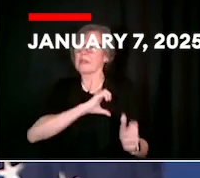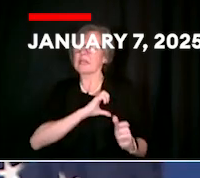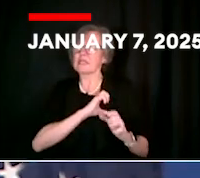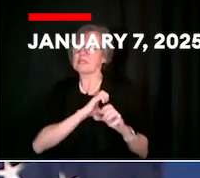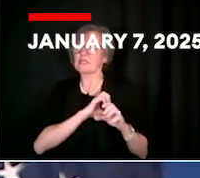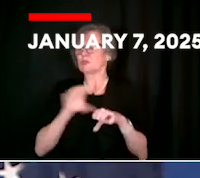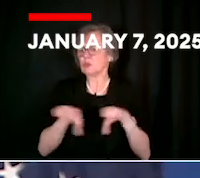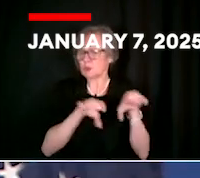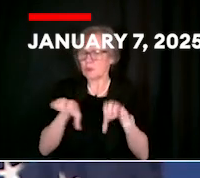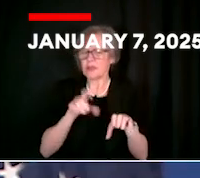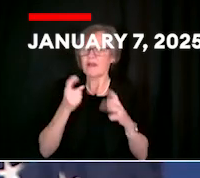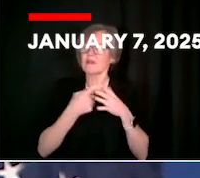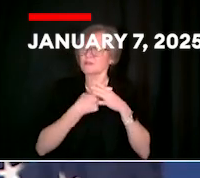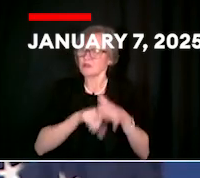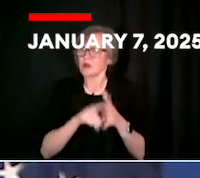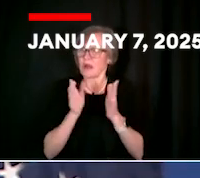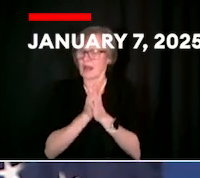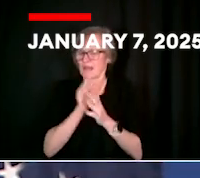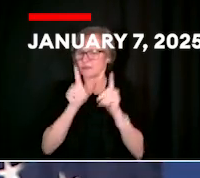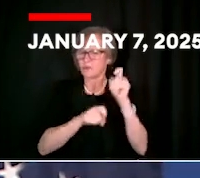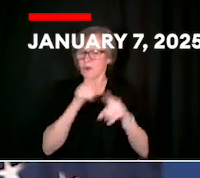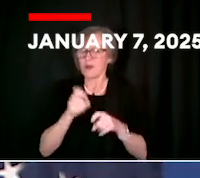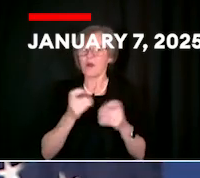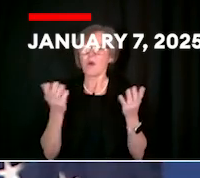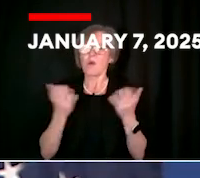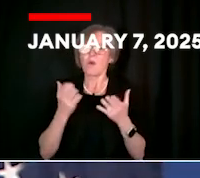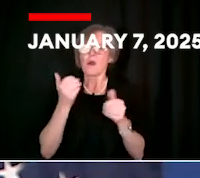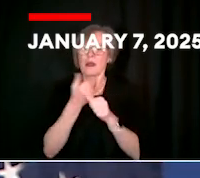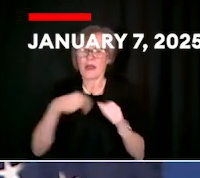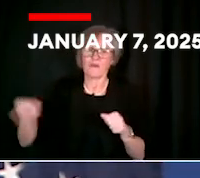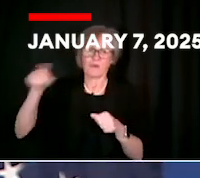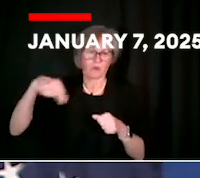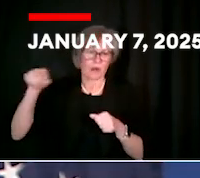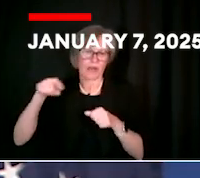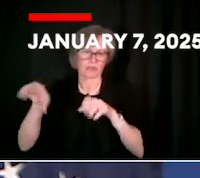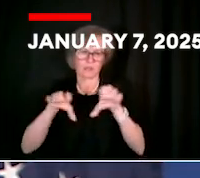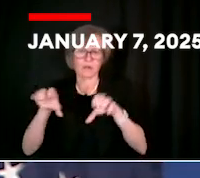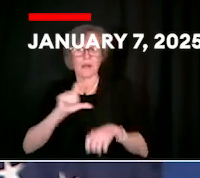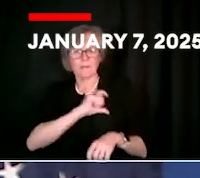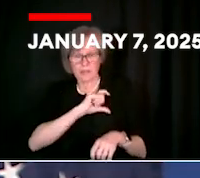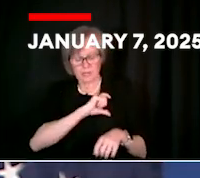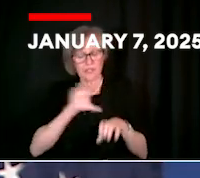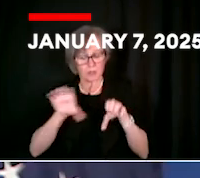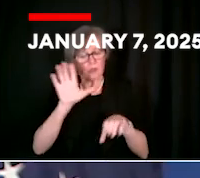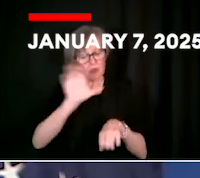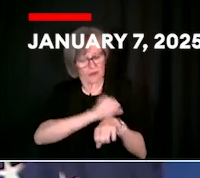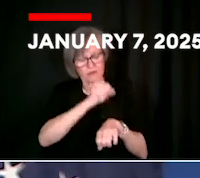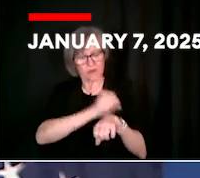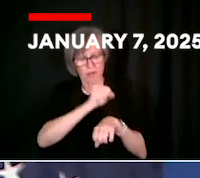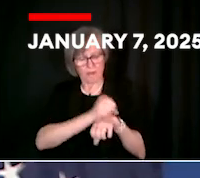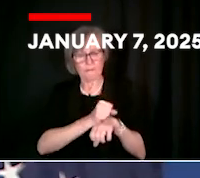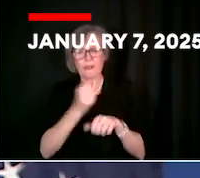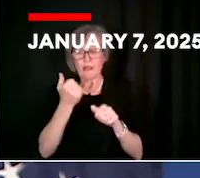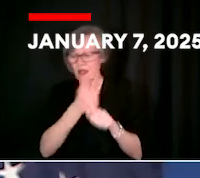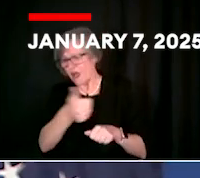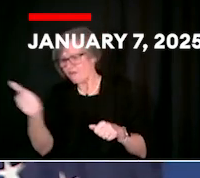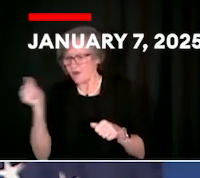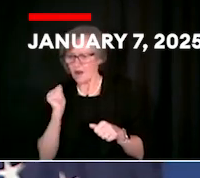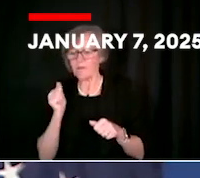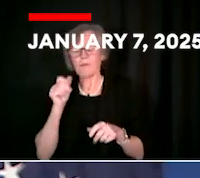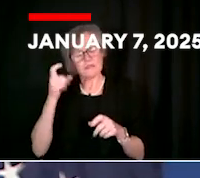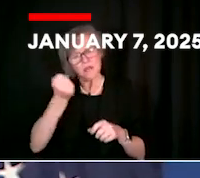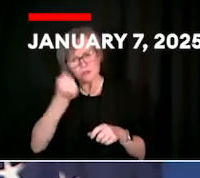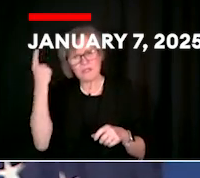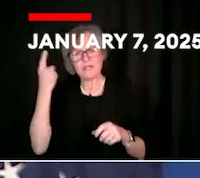We have to start asking the question, what is everyone else doing? The police, they're doing their job. Everyone else must start understanding